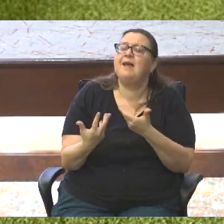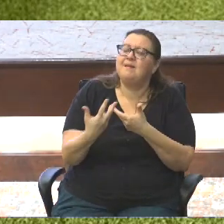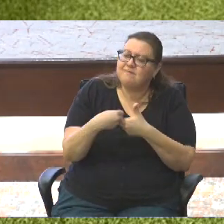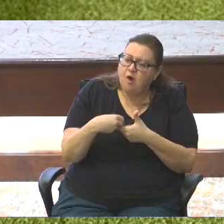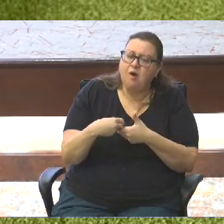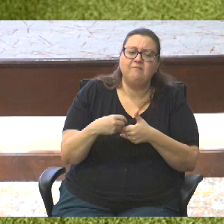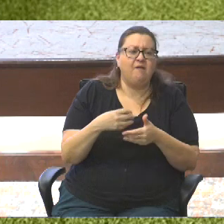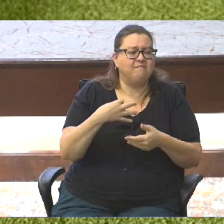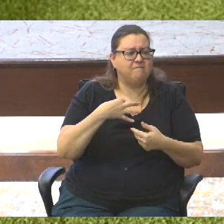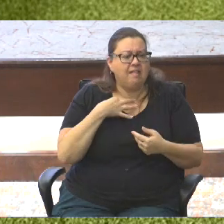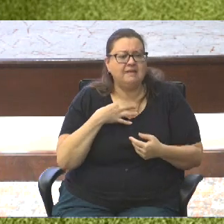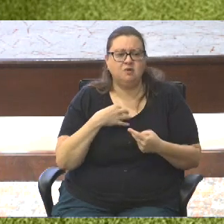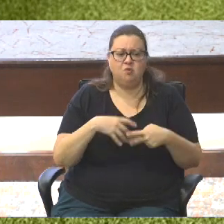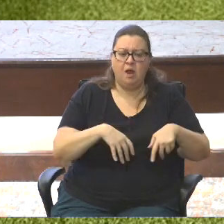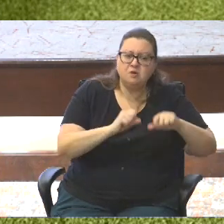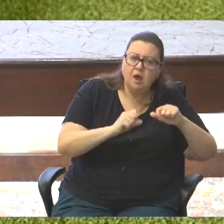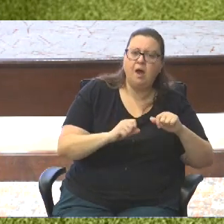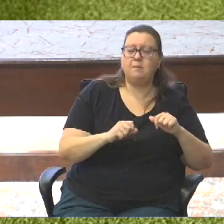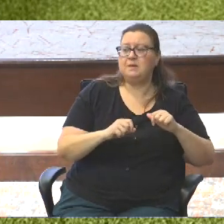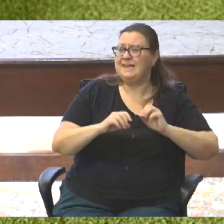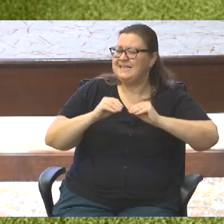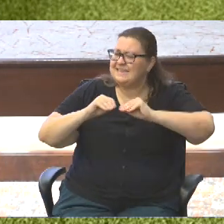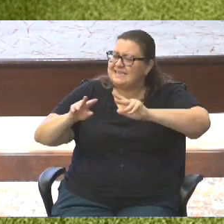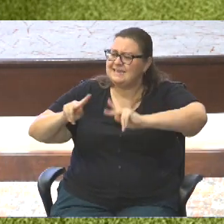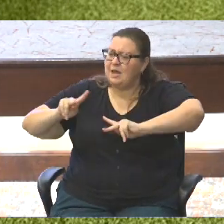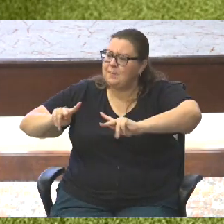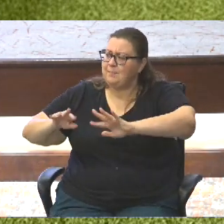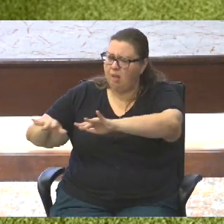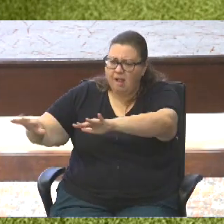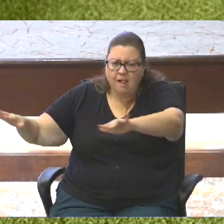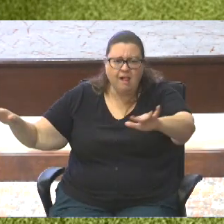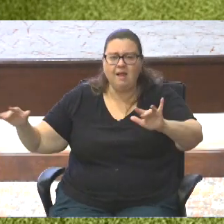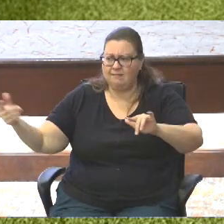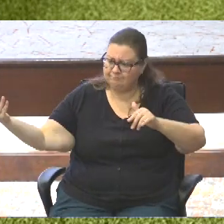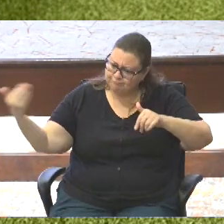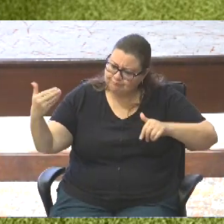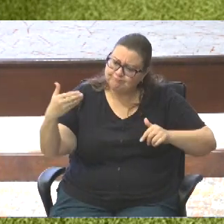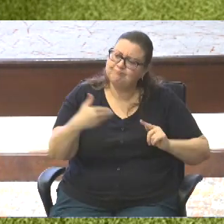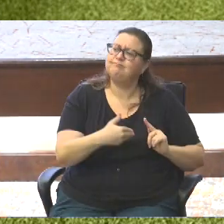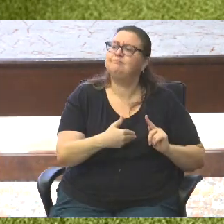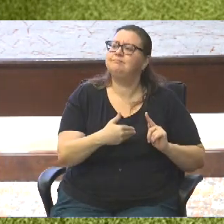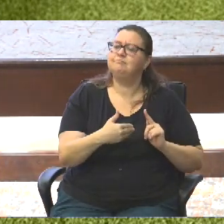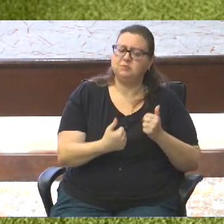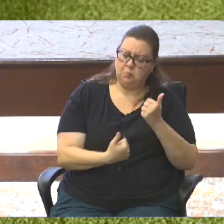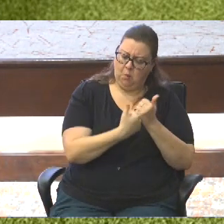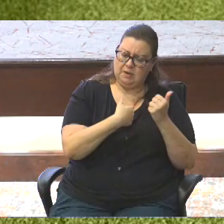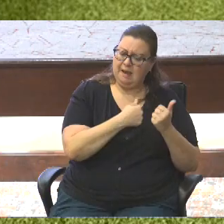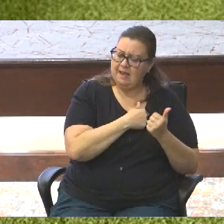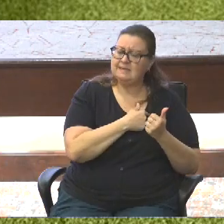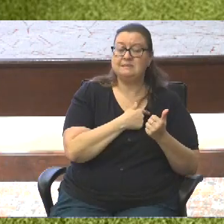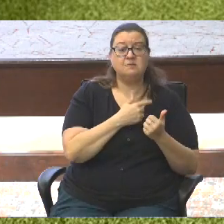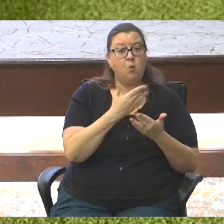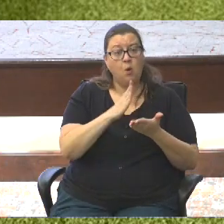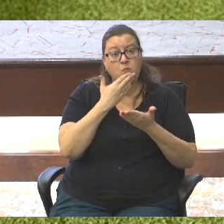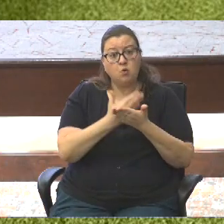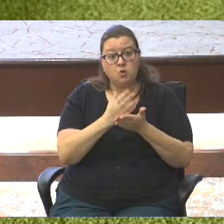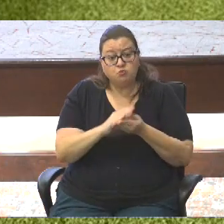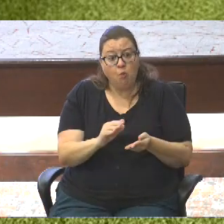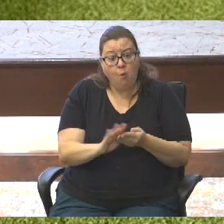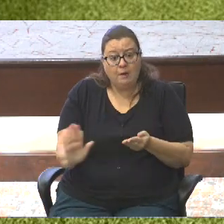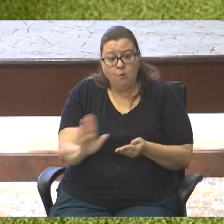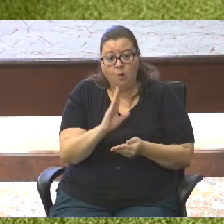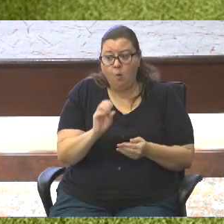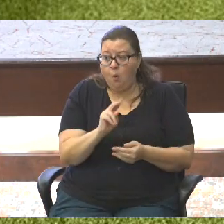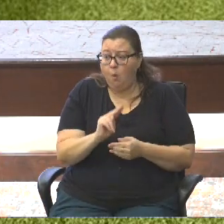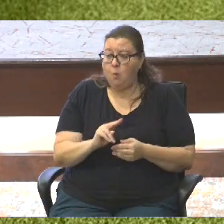Share our social media, tell others about the programs we have, or your good experiences. Making sure that your own pets, your